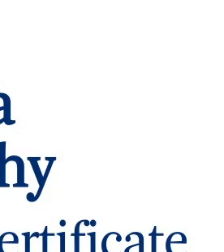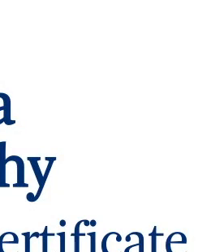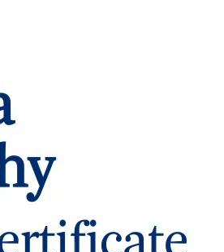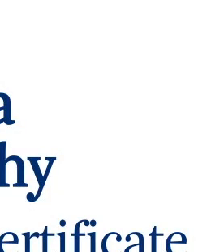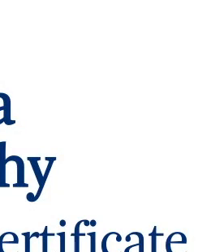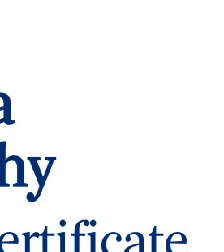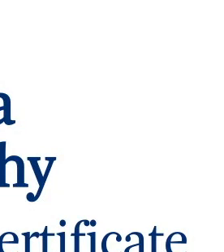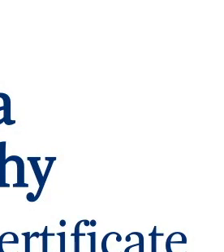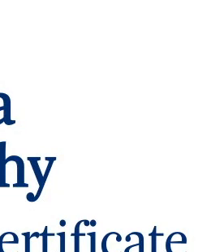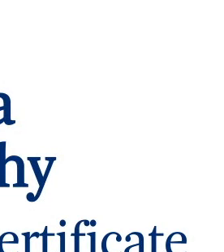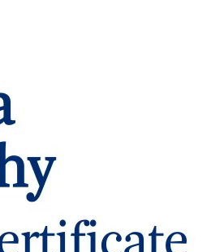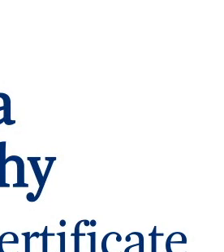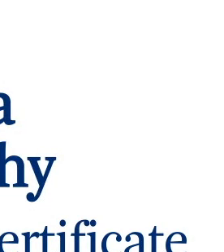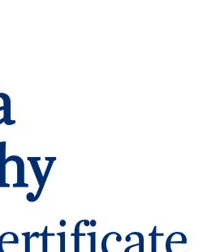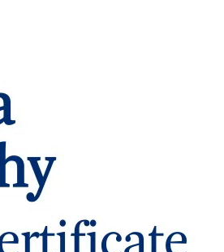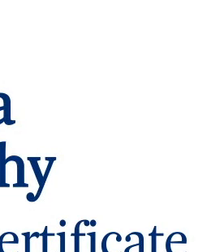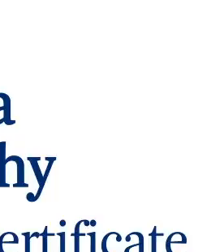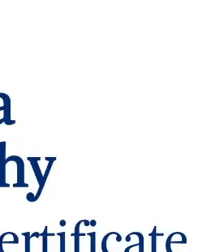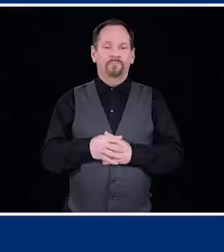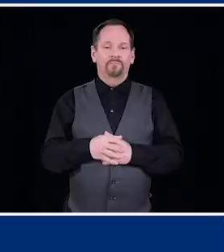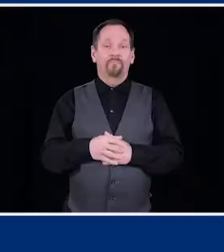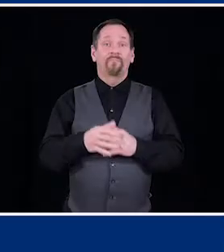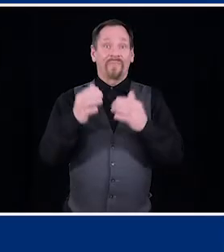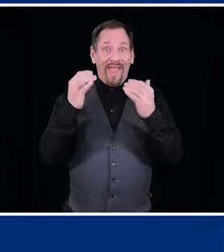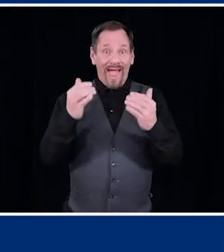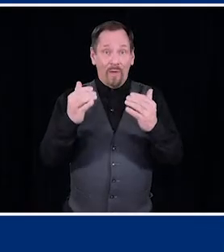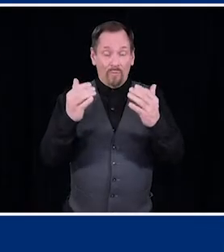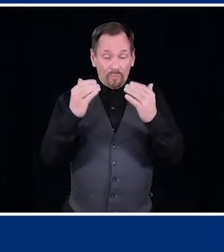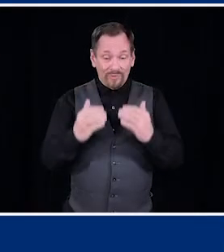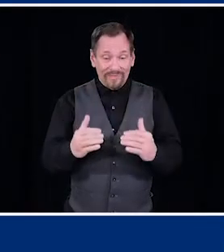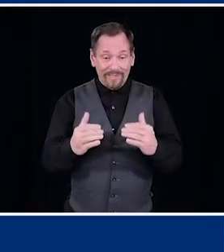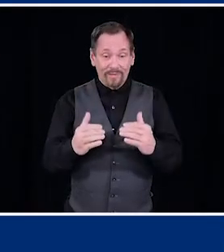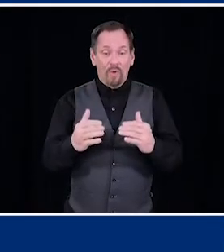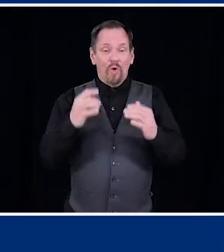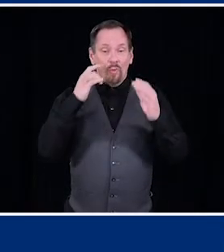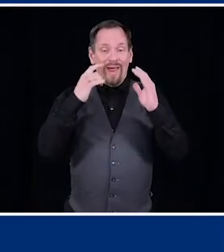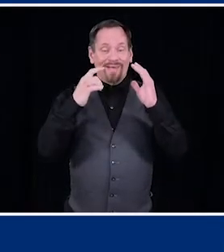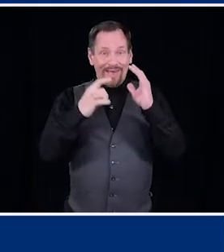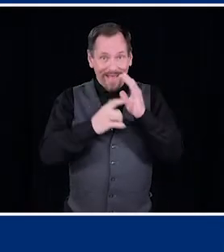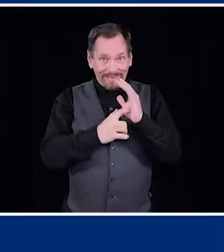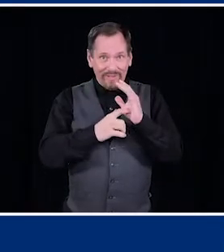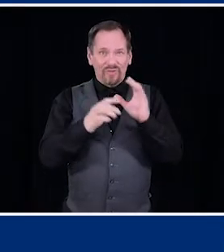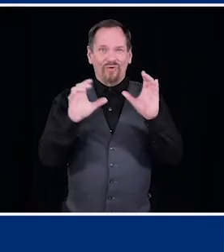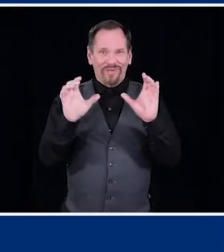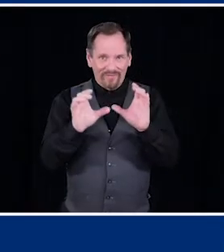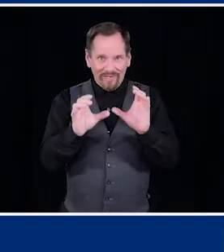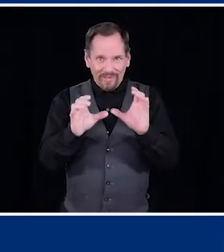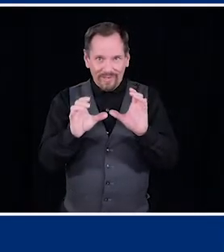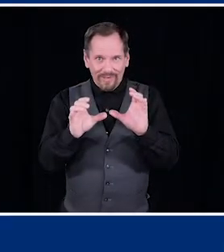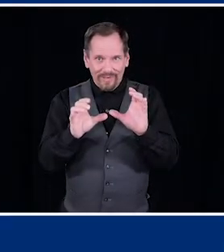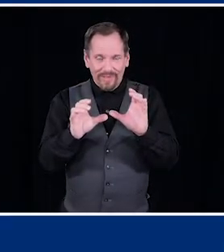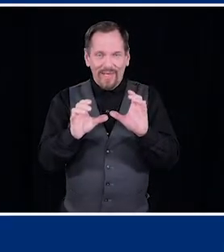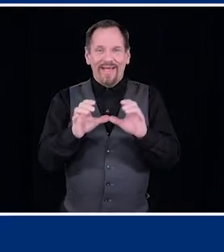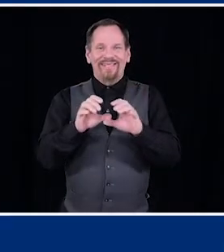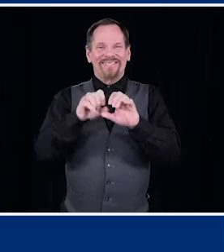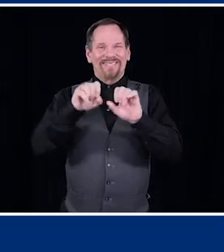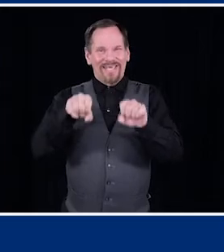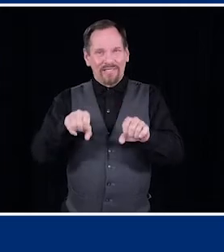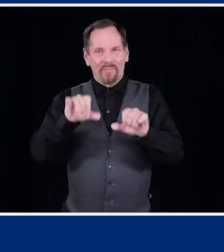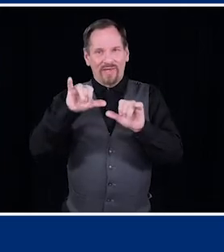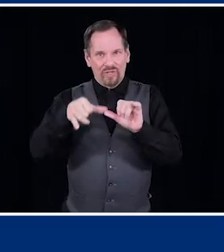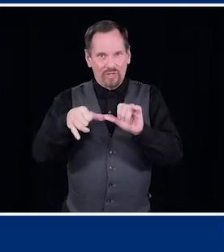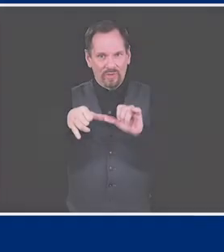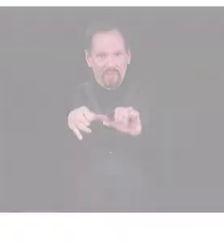Kendra Abernethy. Now we will proceed with the recognizing of the certificate in